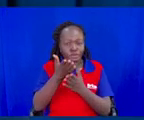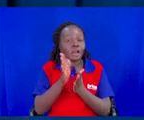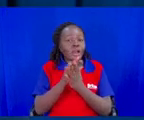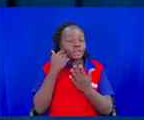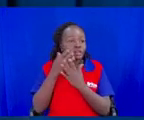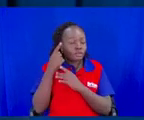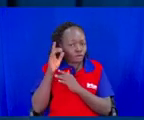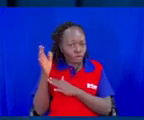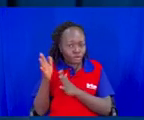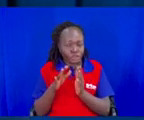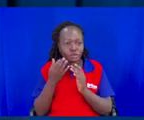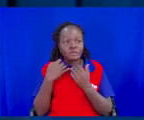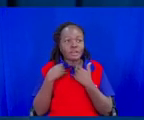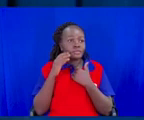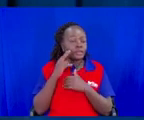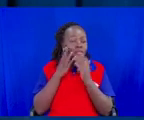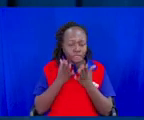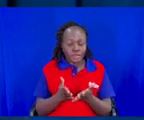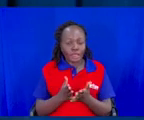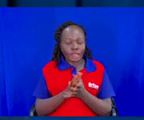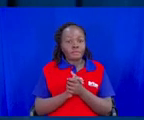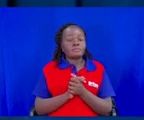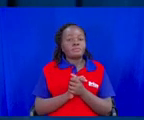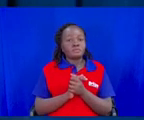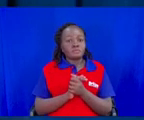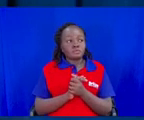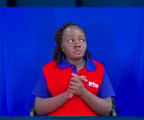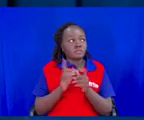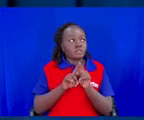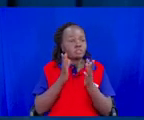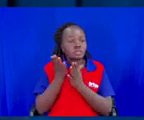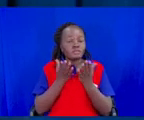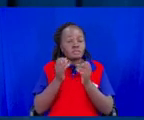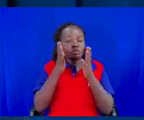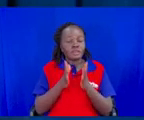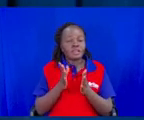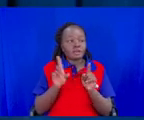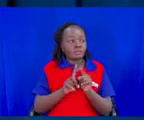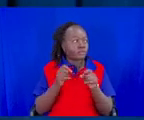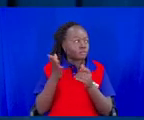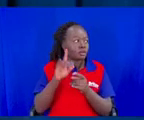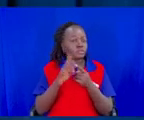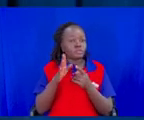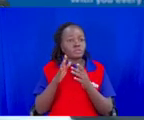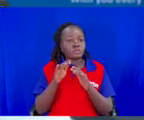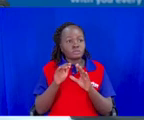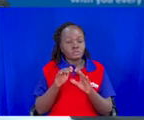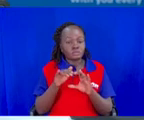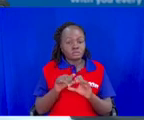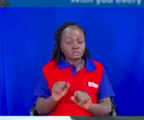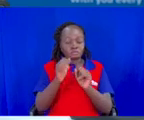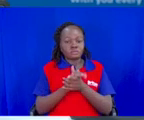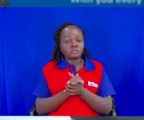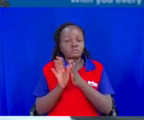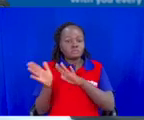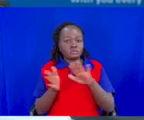for the privilege of having us as your service provider. I hand back over to you, Madam Chair. Thank you,